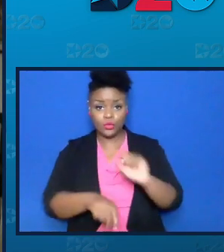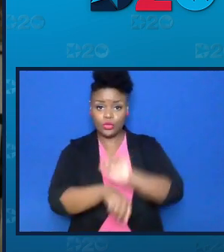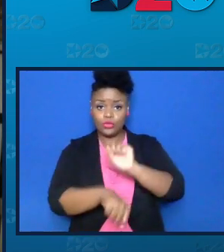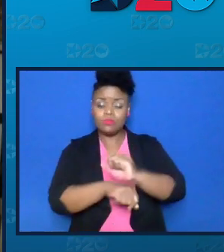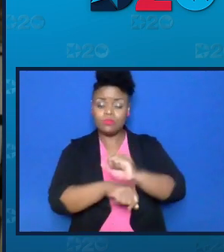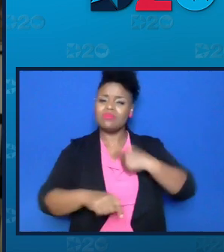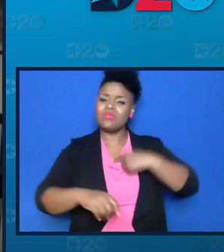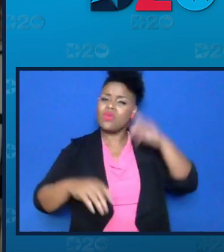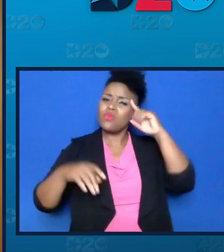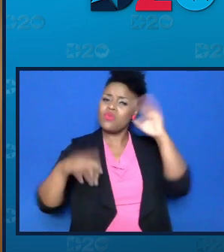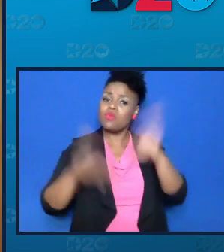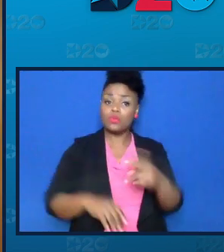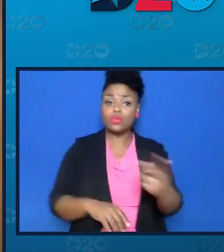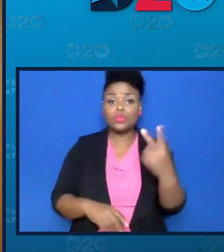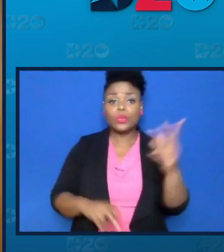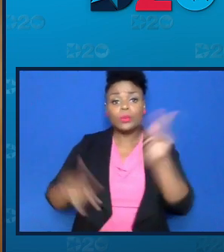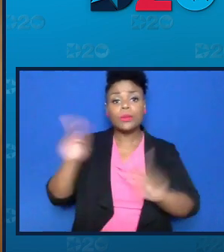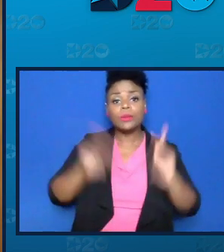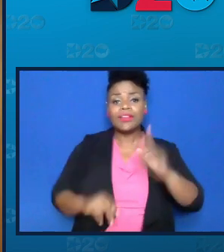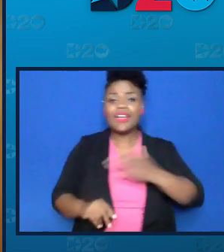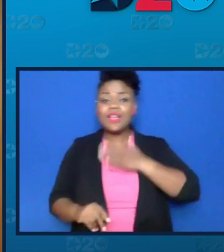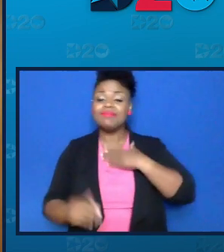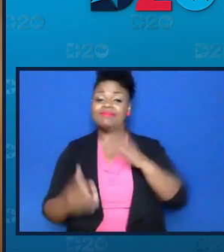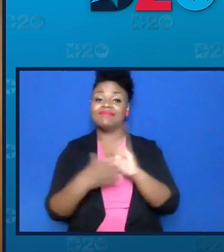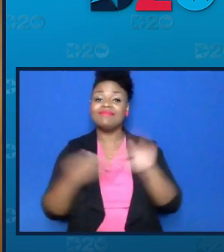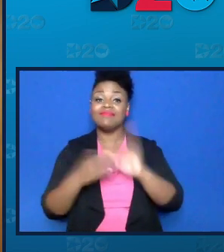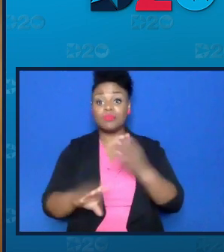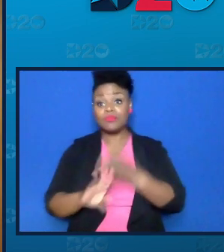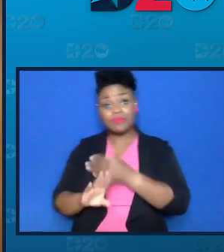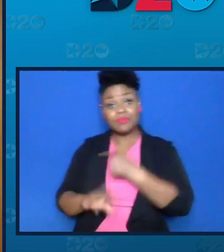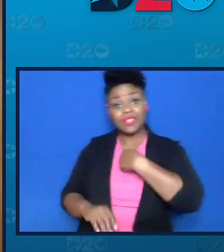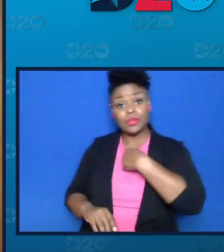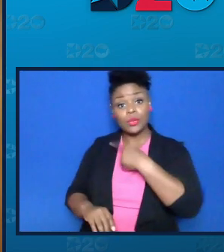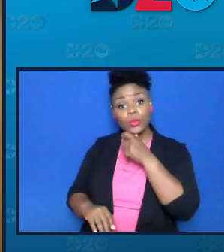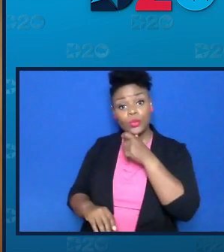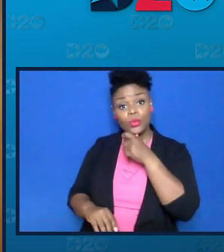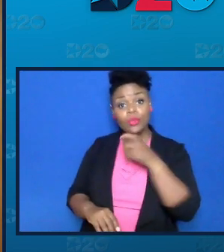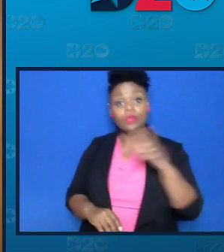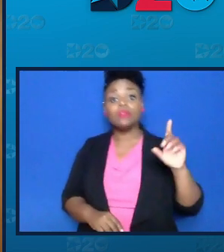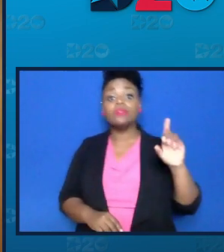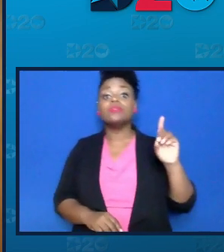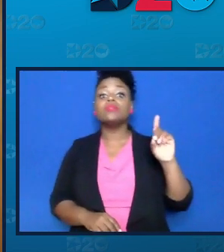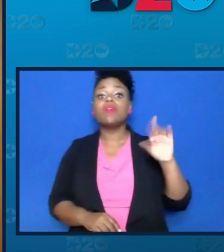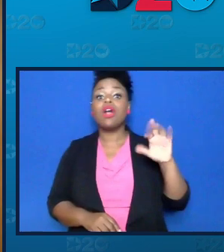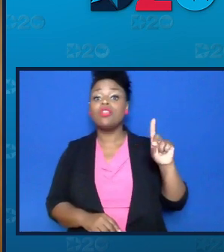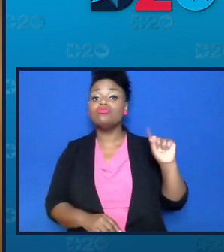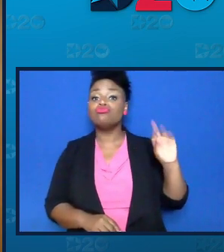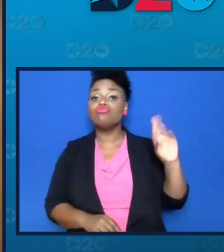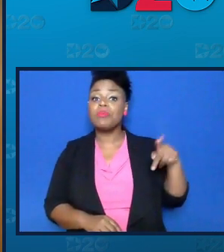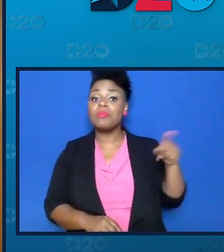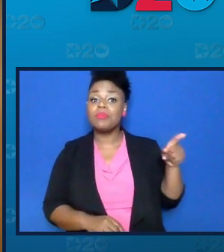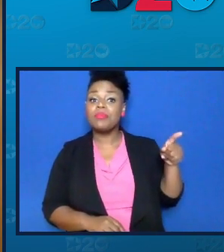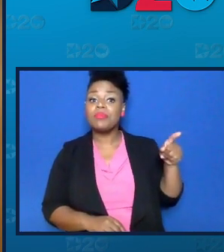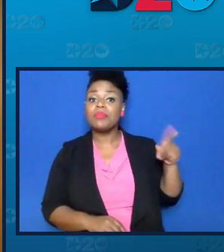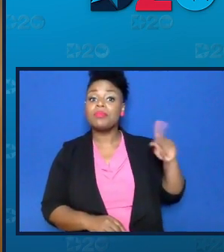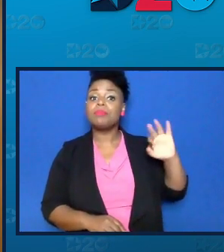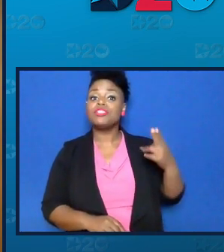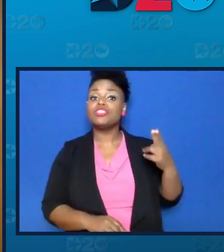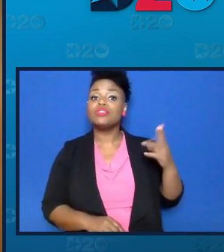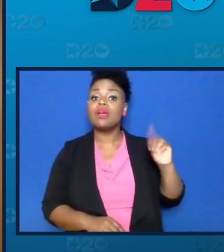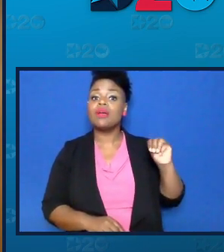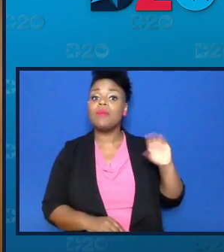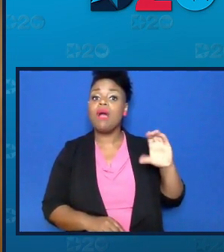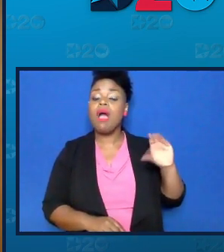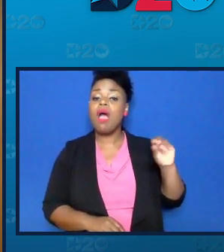and Donald Trump. This time next year, I hope that all Americans, whether they are Democrats or independents